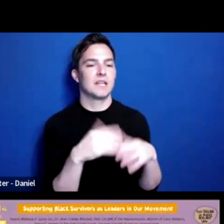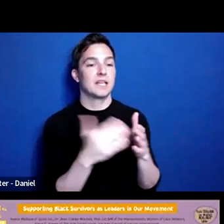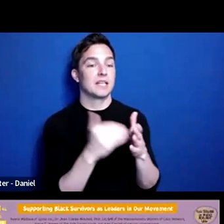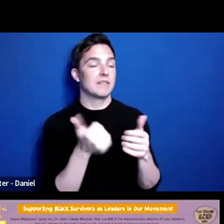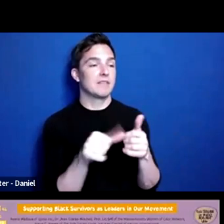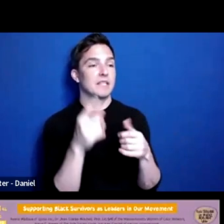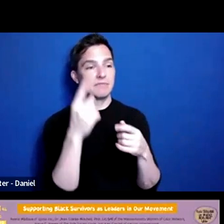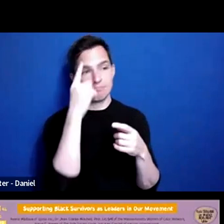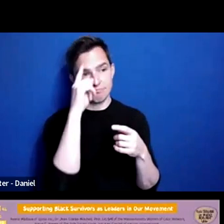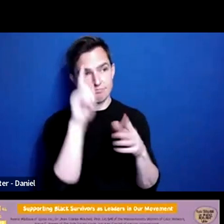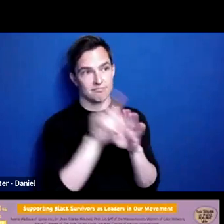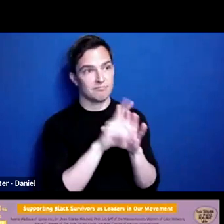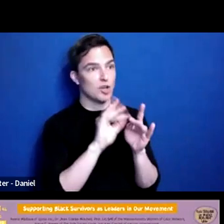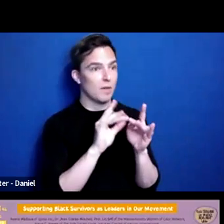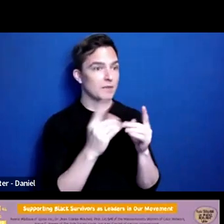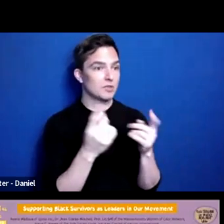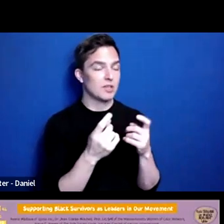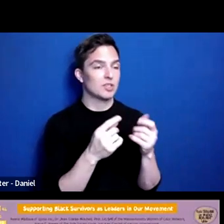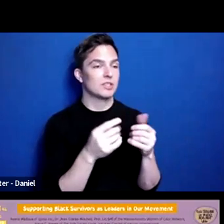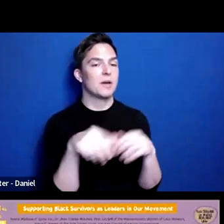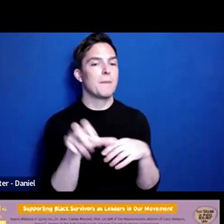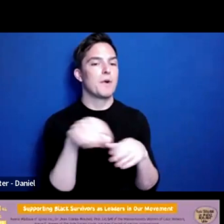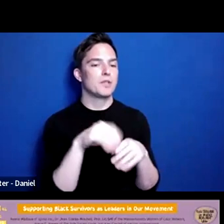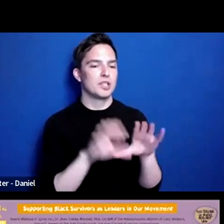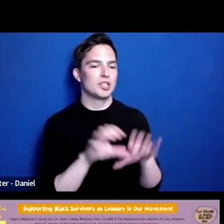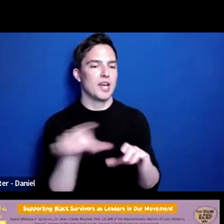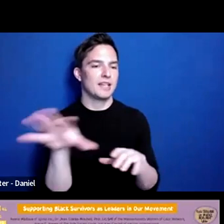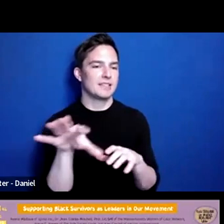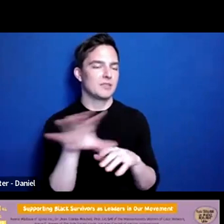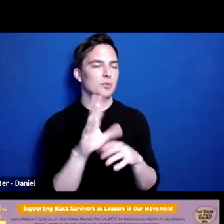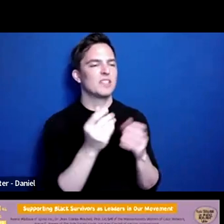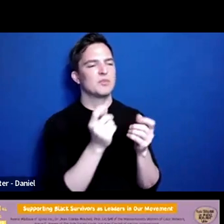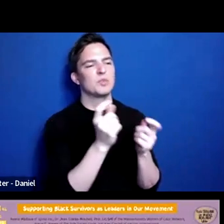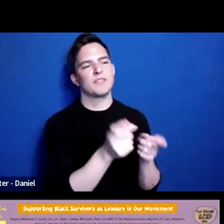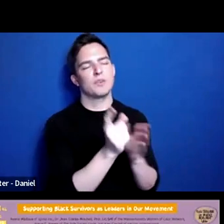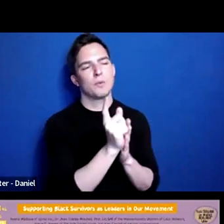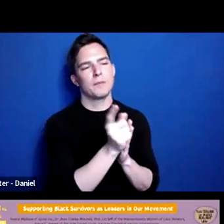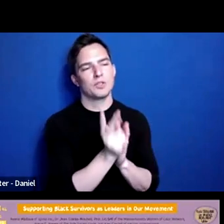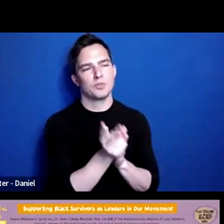comments, questions, feel free to drop them in the chat. We'll give you a second or two to do that.